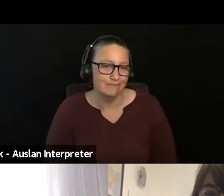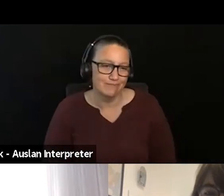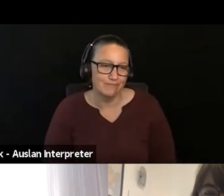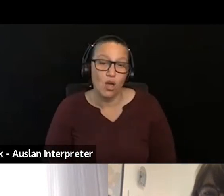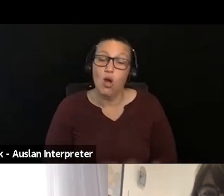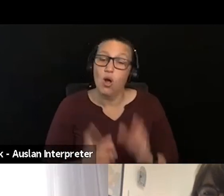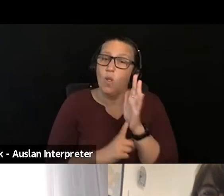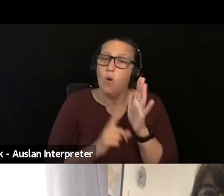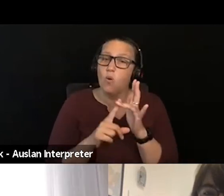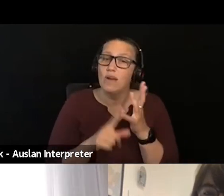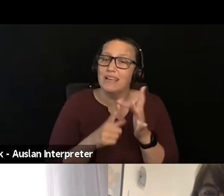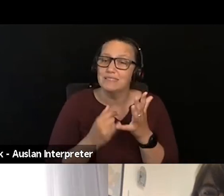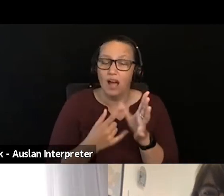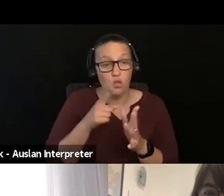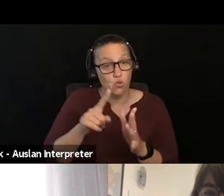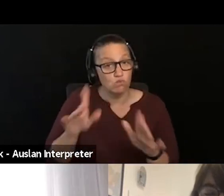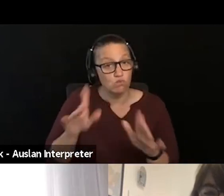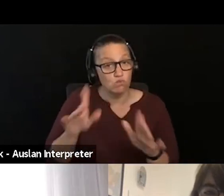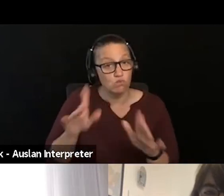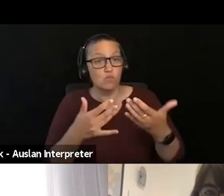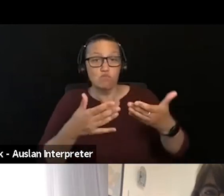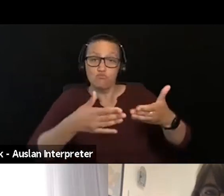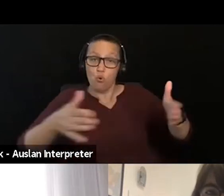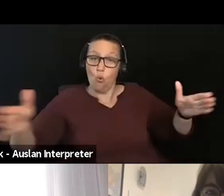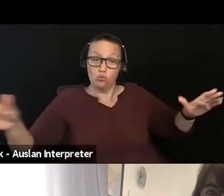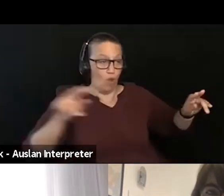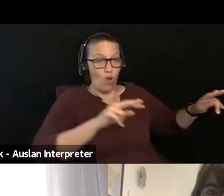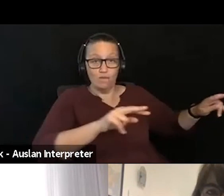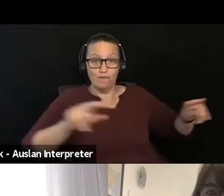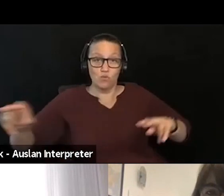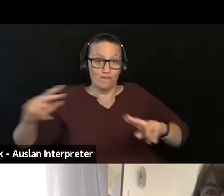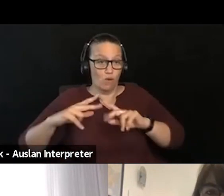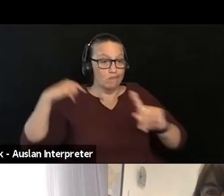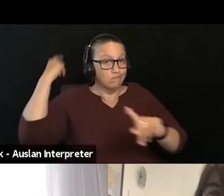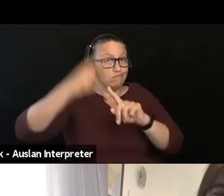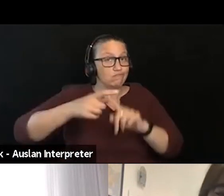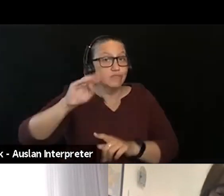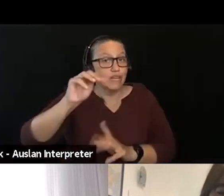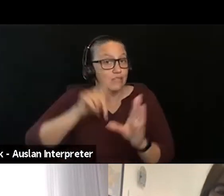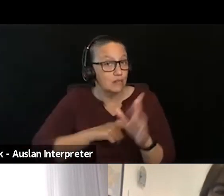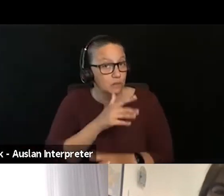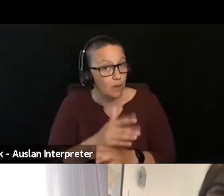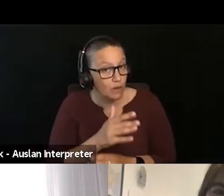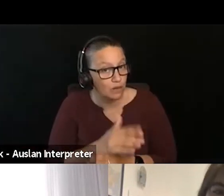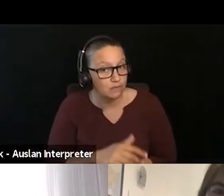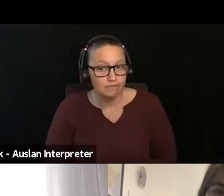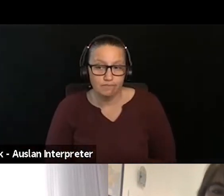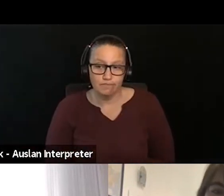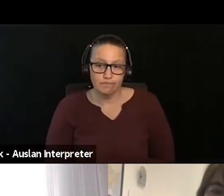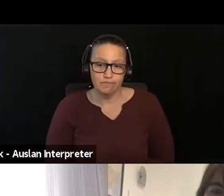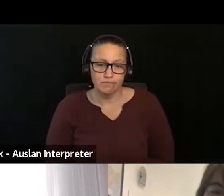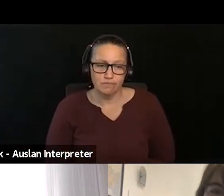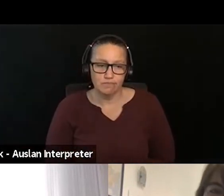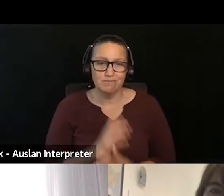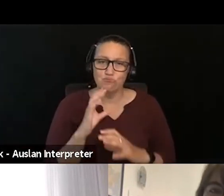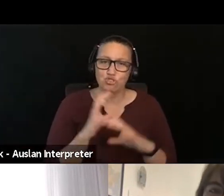broad overview of 10 years of work. And where do you see machine learning or